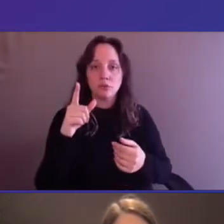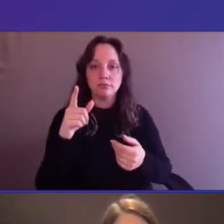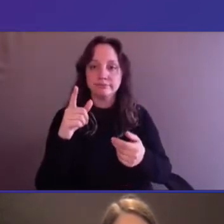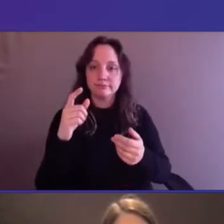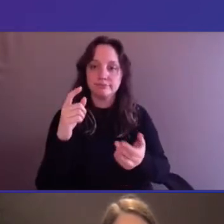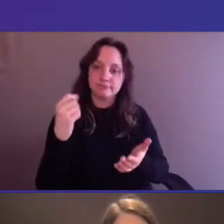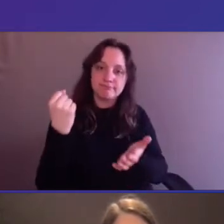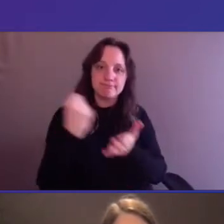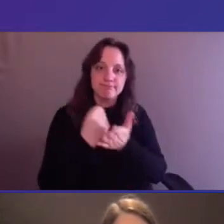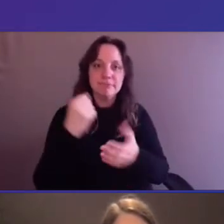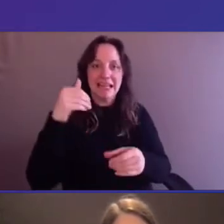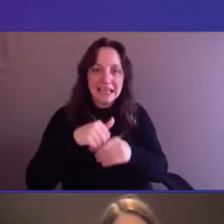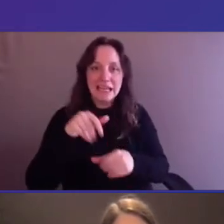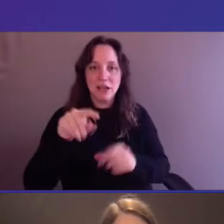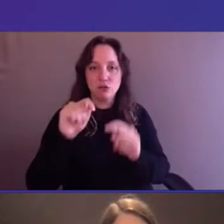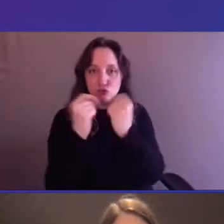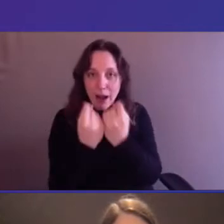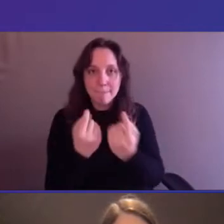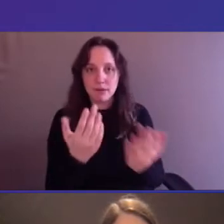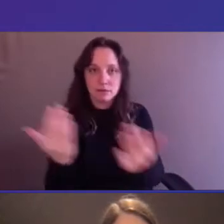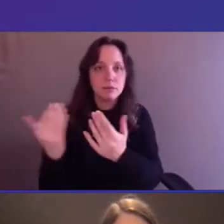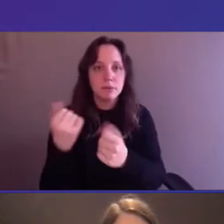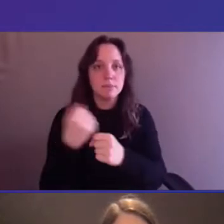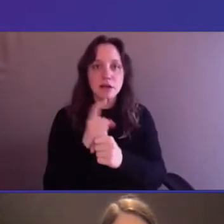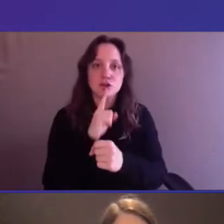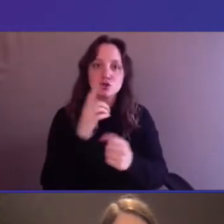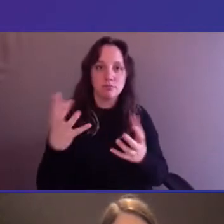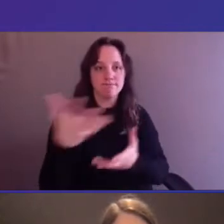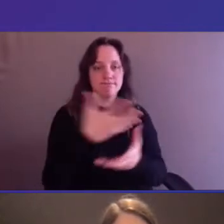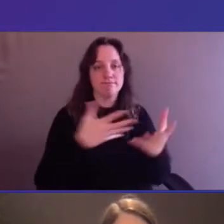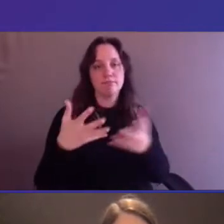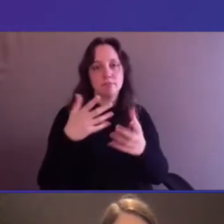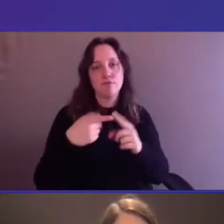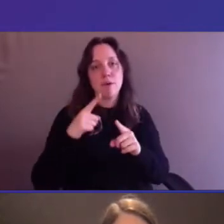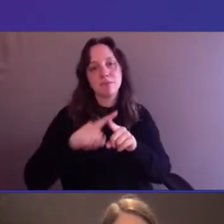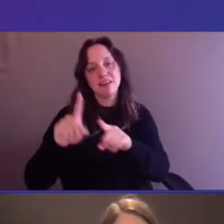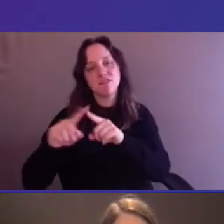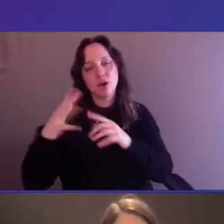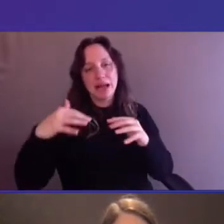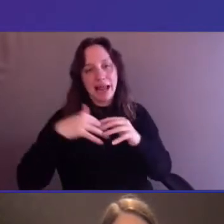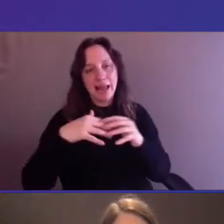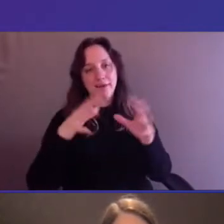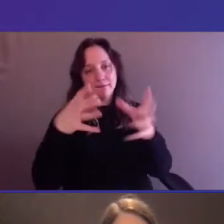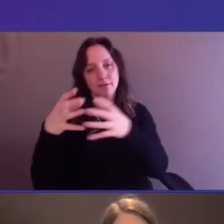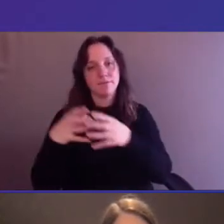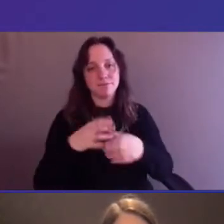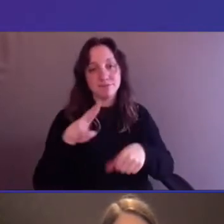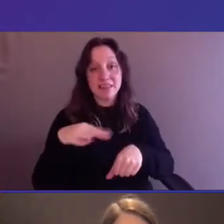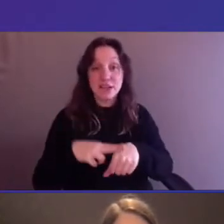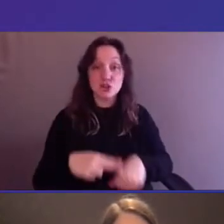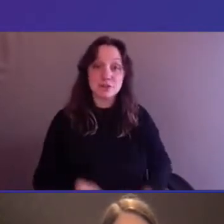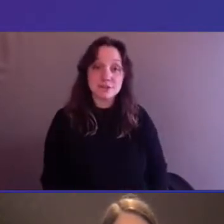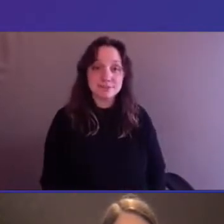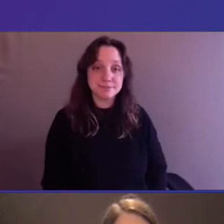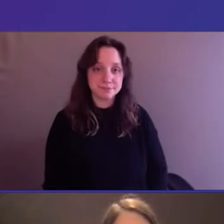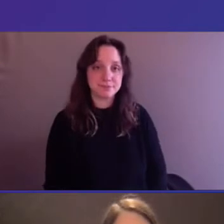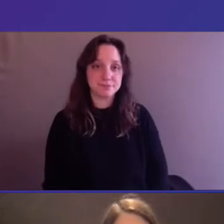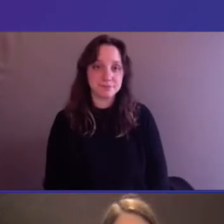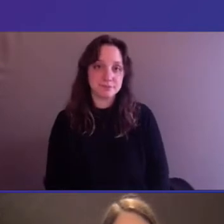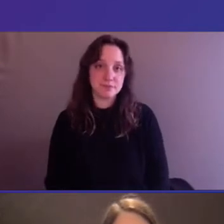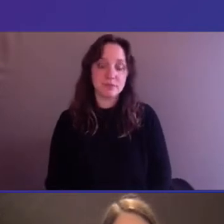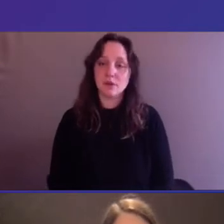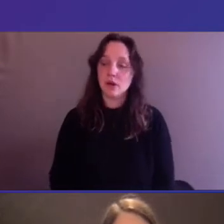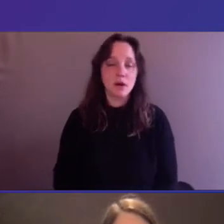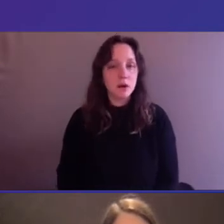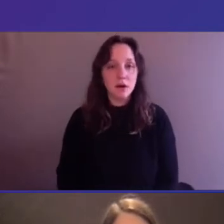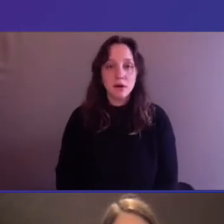the way we are with other people and the way we are with one another. So that's super, super interesting. And amazing